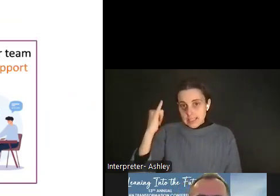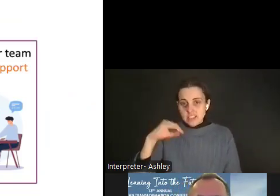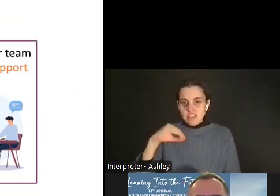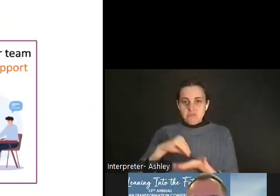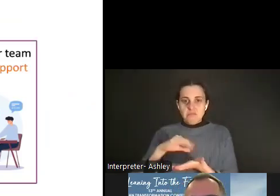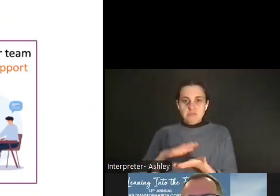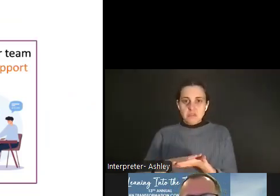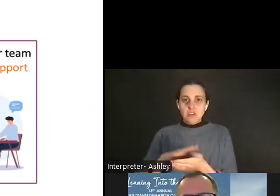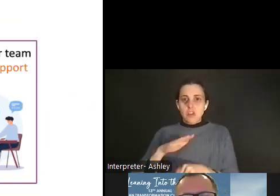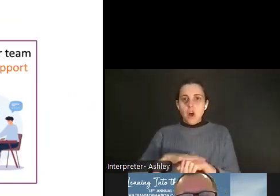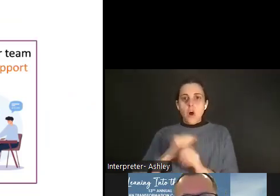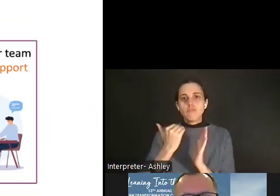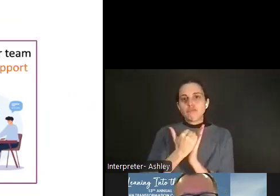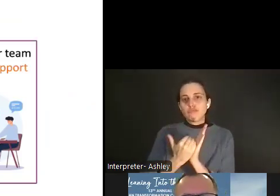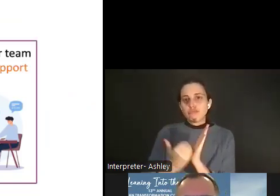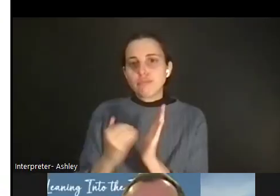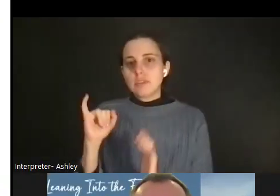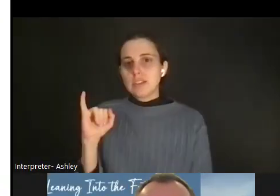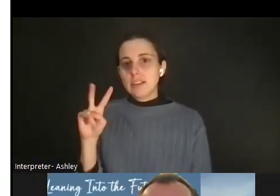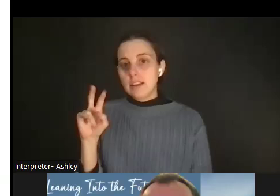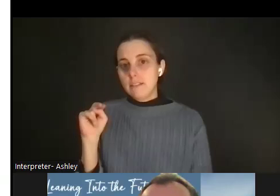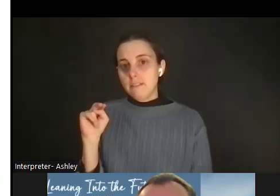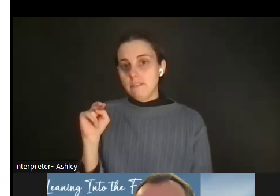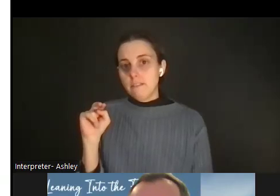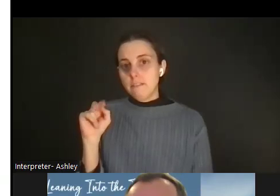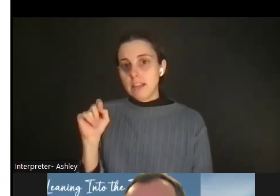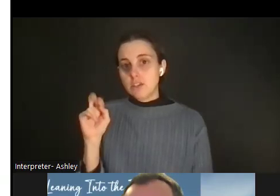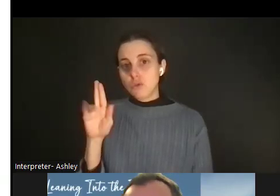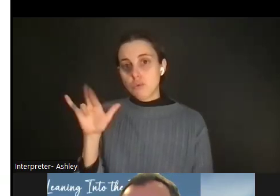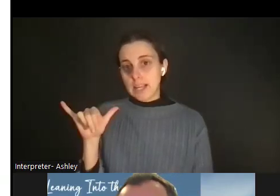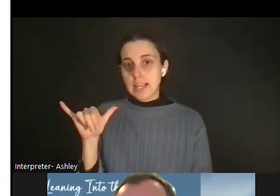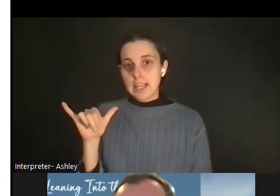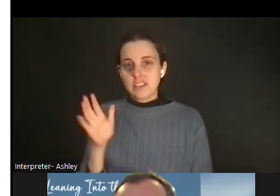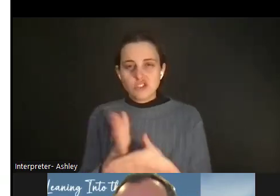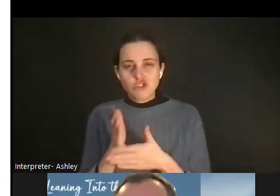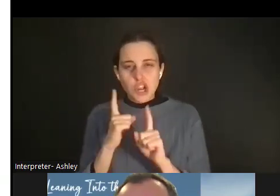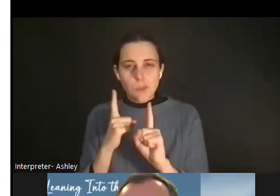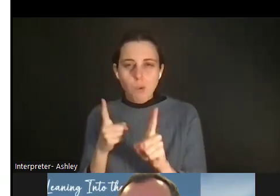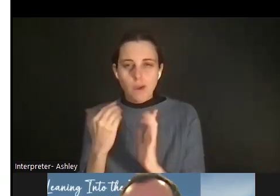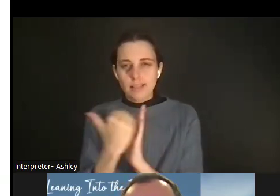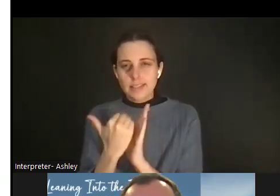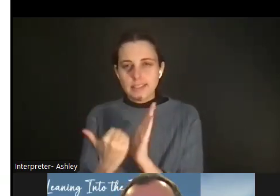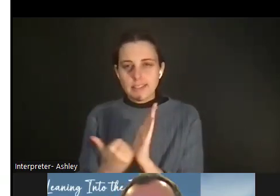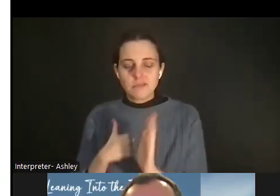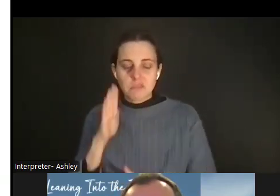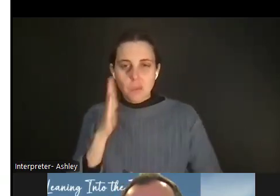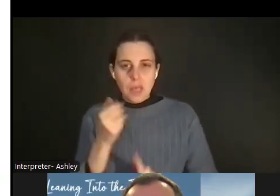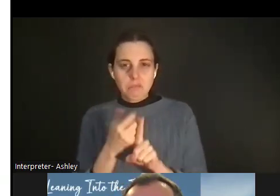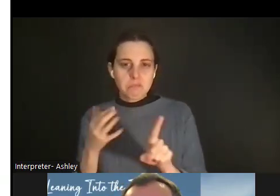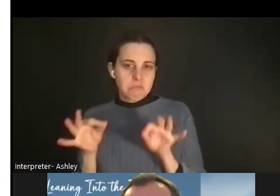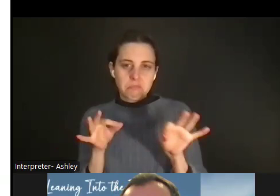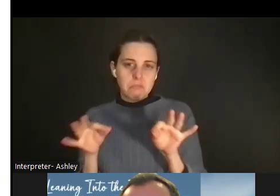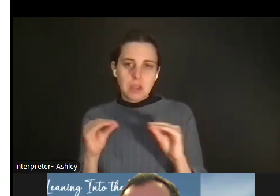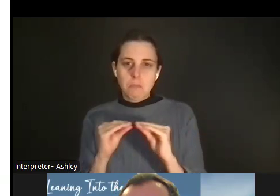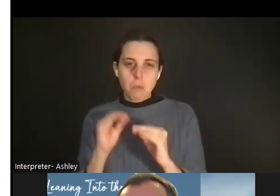PI list or inventory, we call it one list. It's a very simple SharePoint, and I'll talk about that a bit later. It's very important to log, and